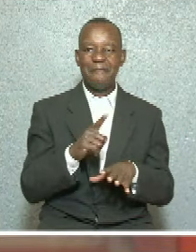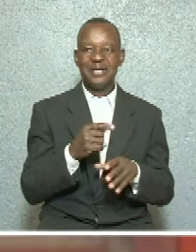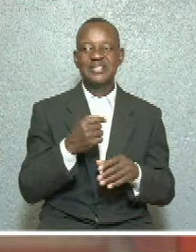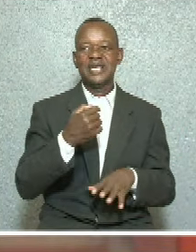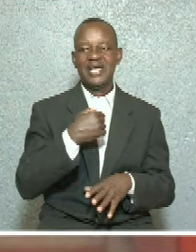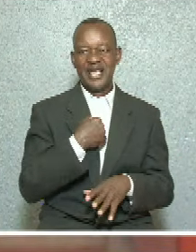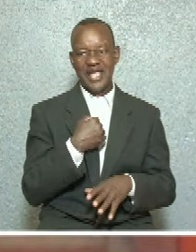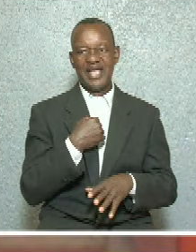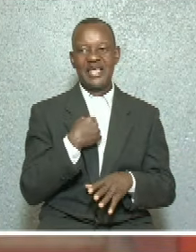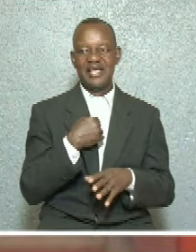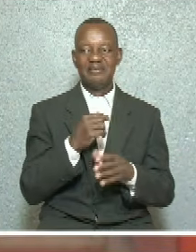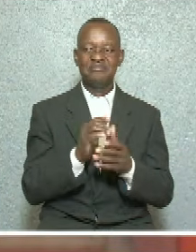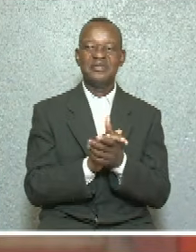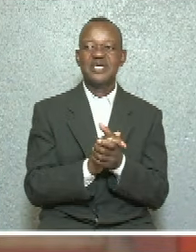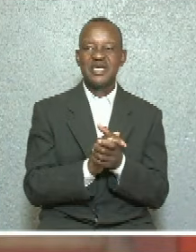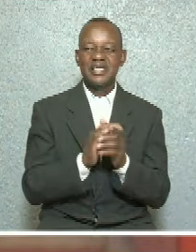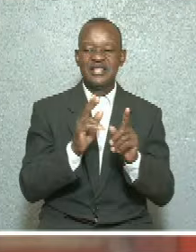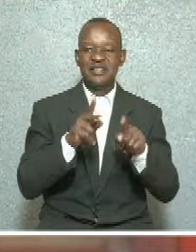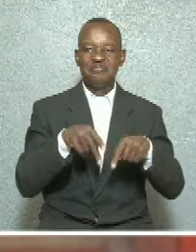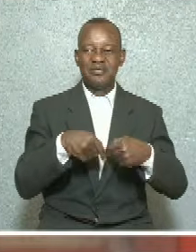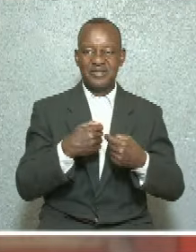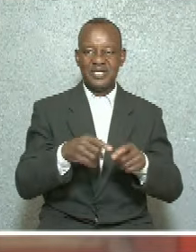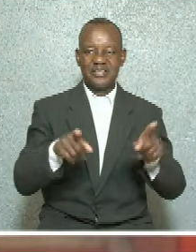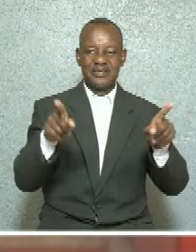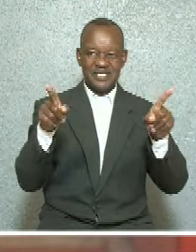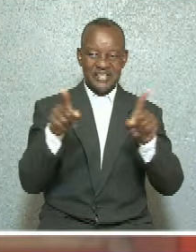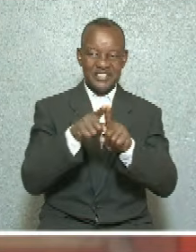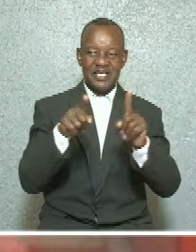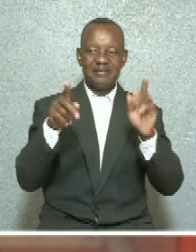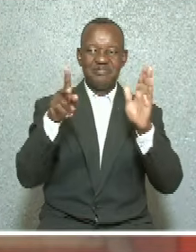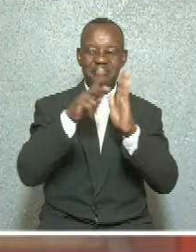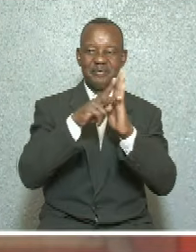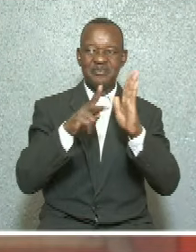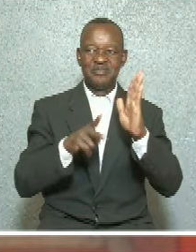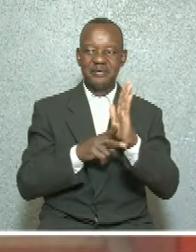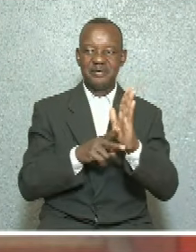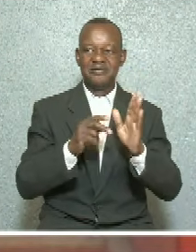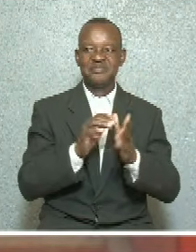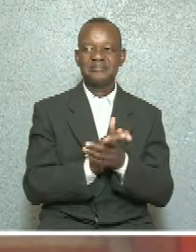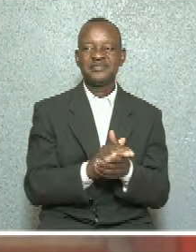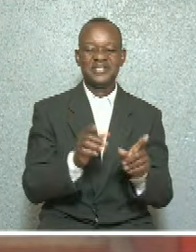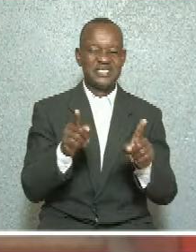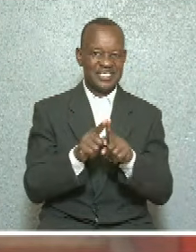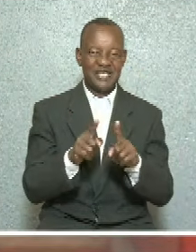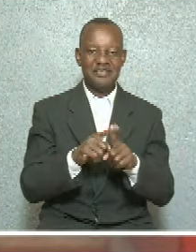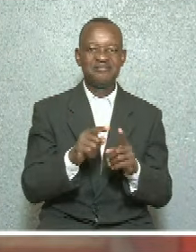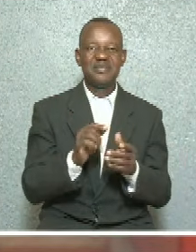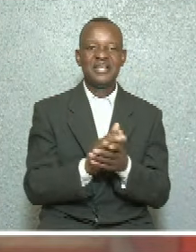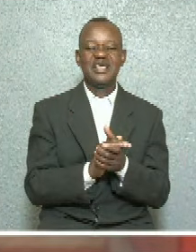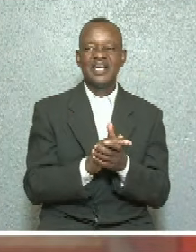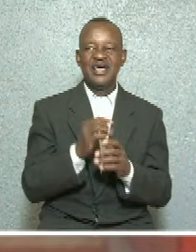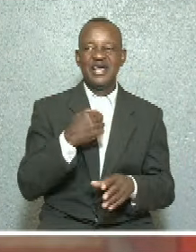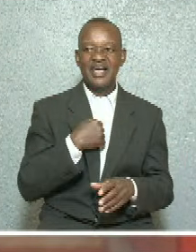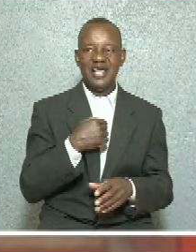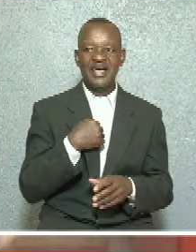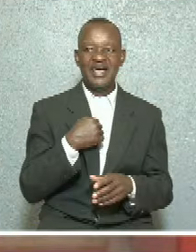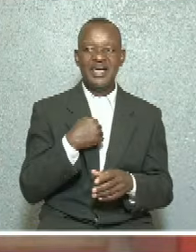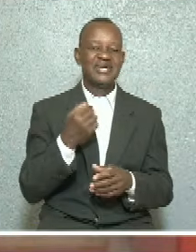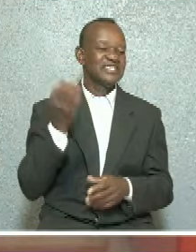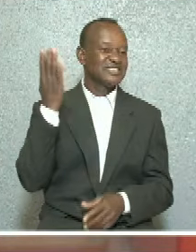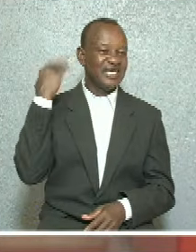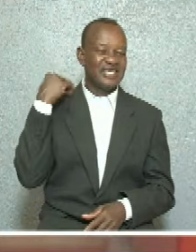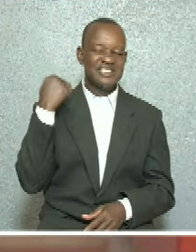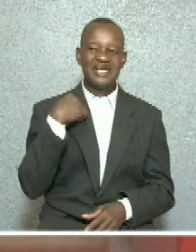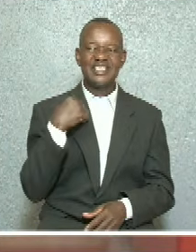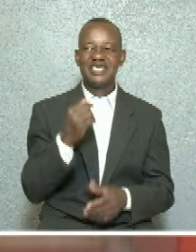PAY. I used to be a learner or a child who used to attend the Kayak Trust, which also is an